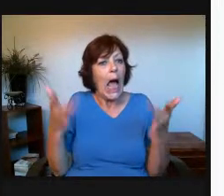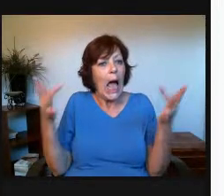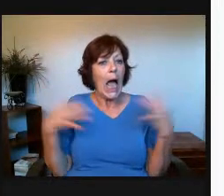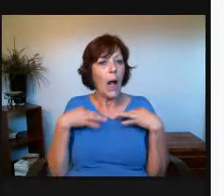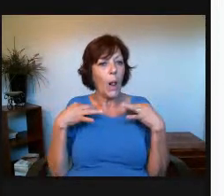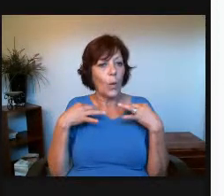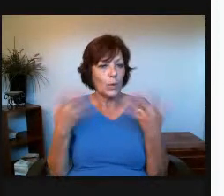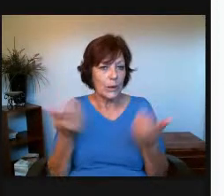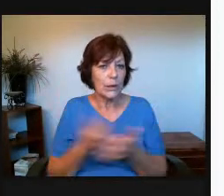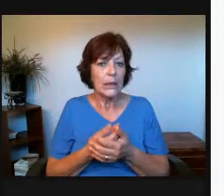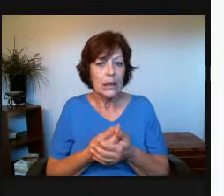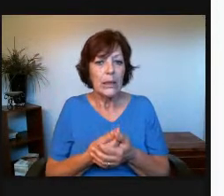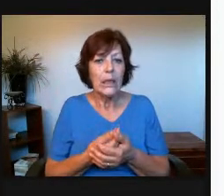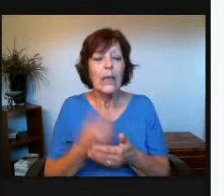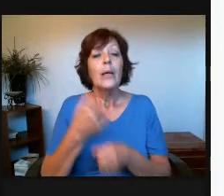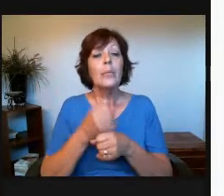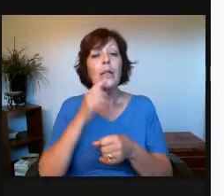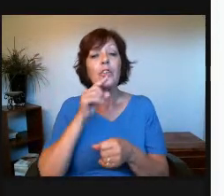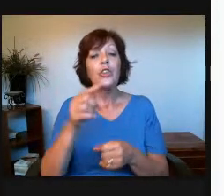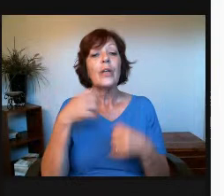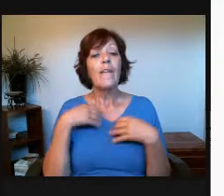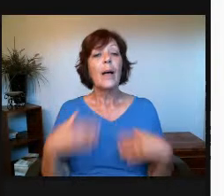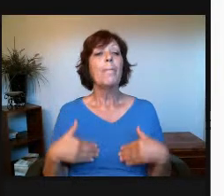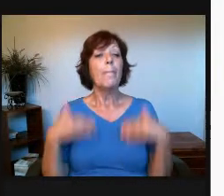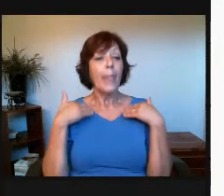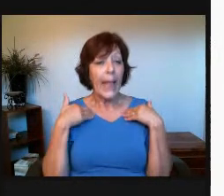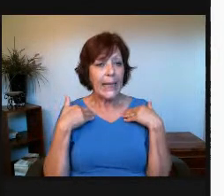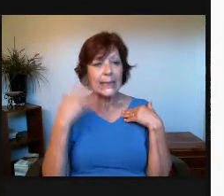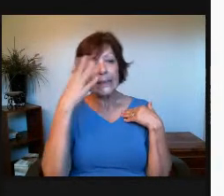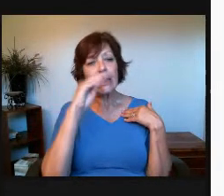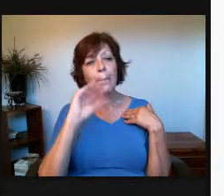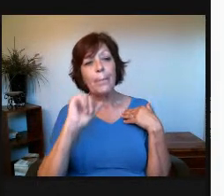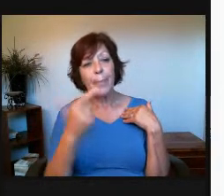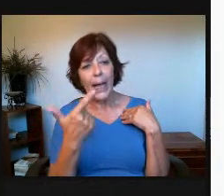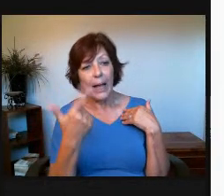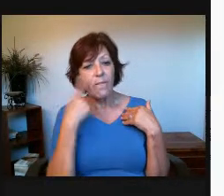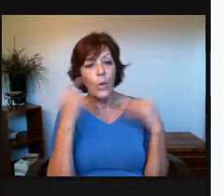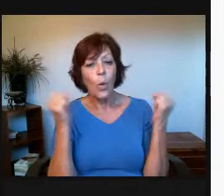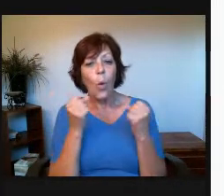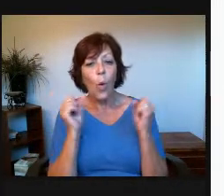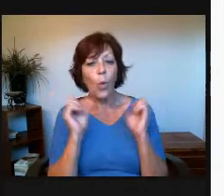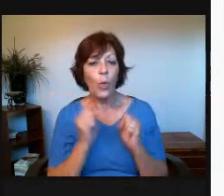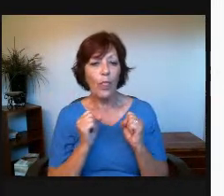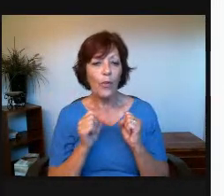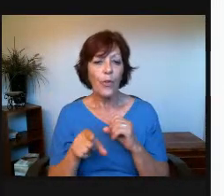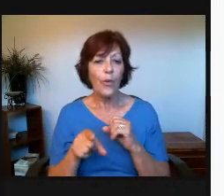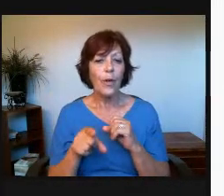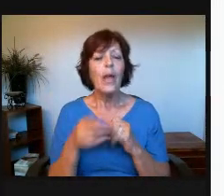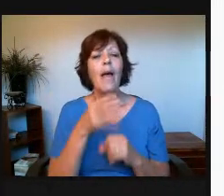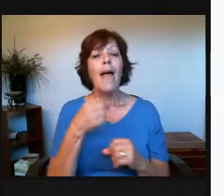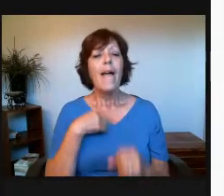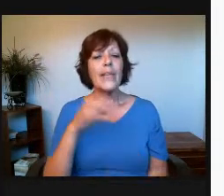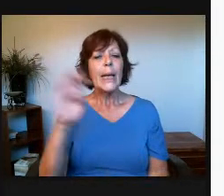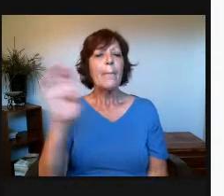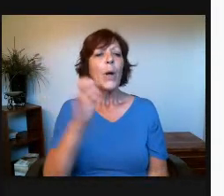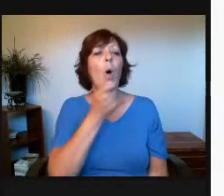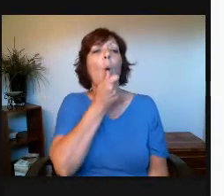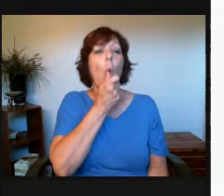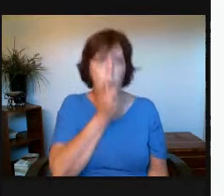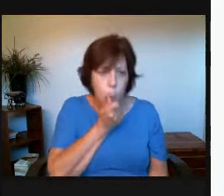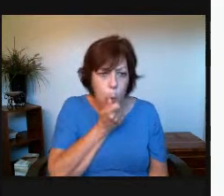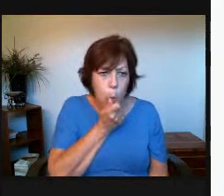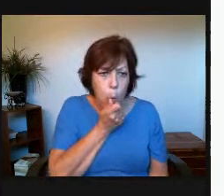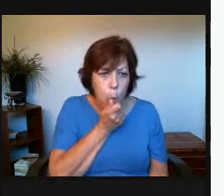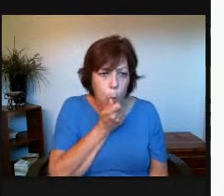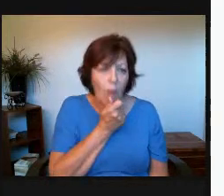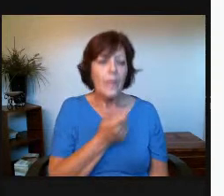keep you cool? Make sure that you have blankets or sleeping bags for cold weather, and have an emergency whistle in there. Now,